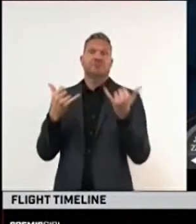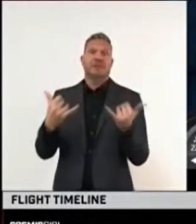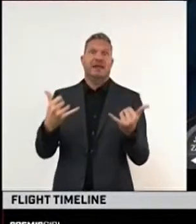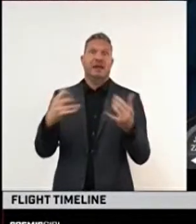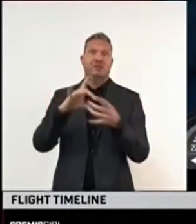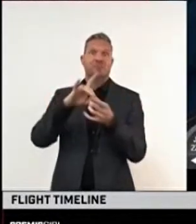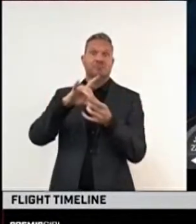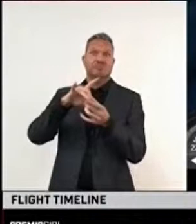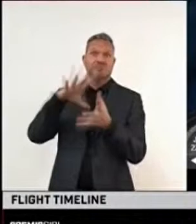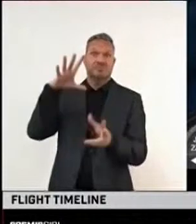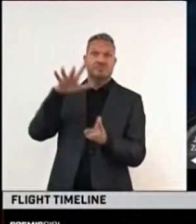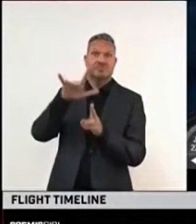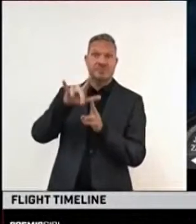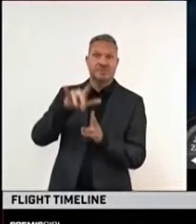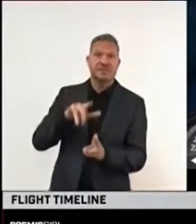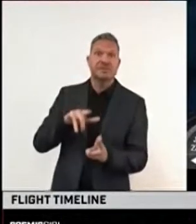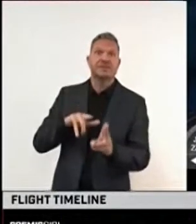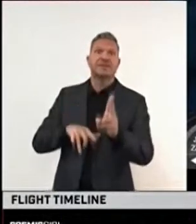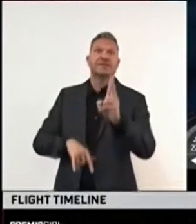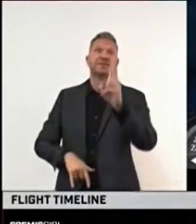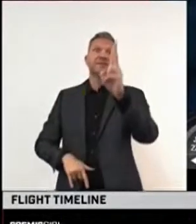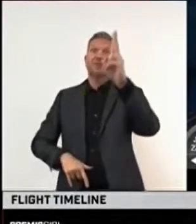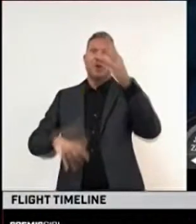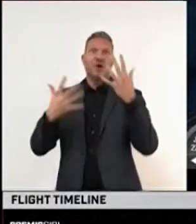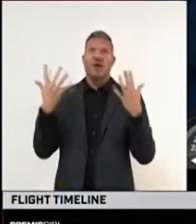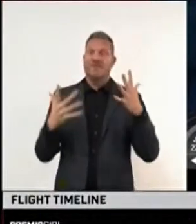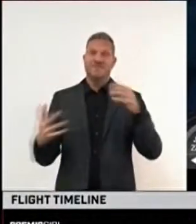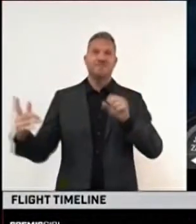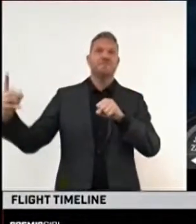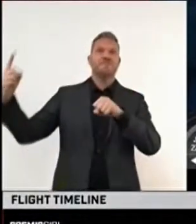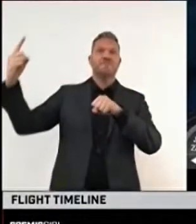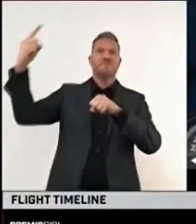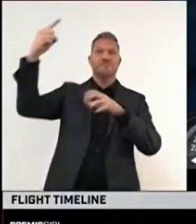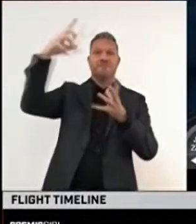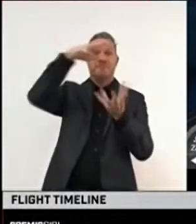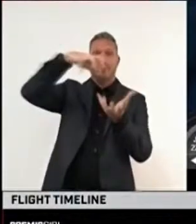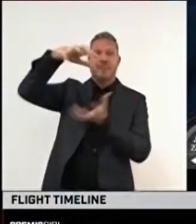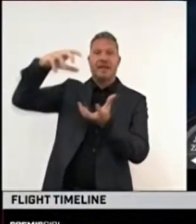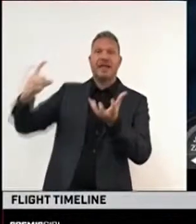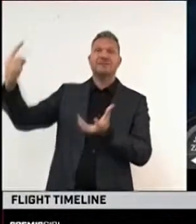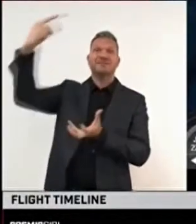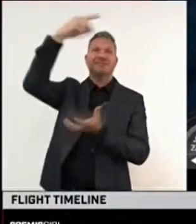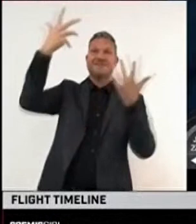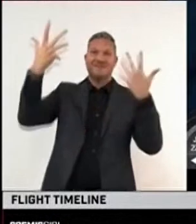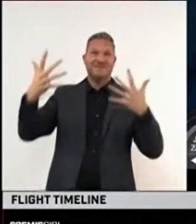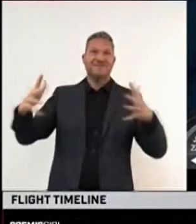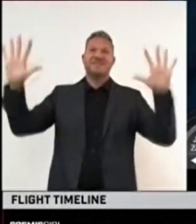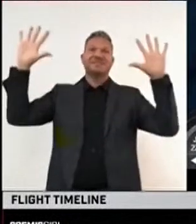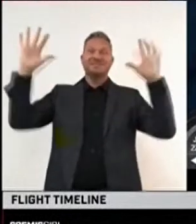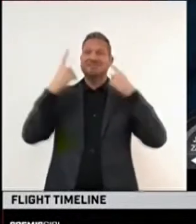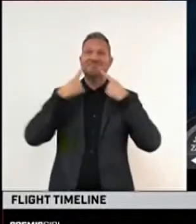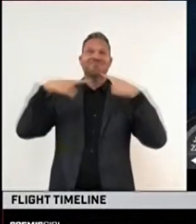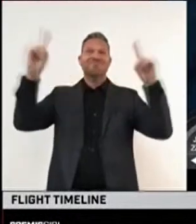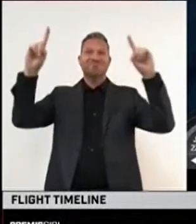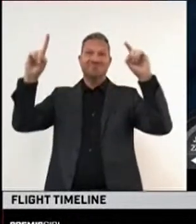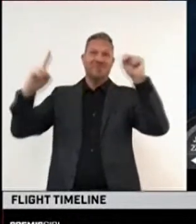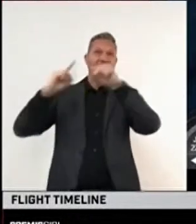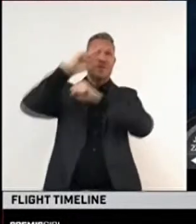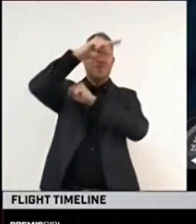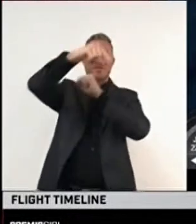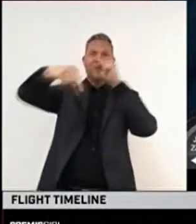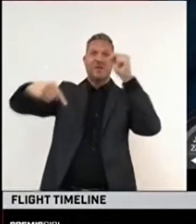Looks like we made it above the clouds and onward to orbit. Base copies, we're above the clouds. Ah, it's